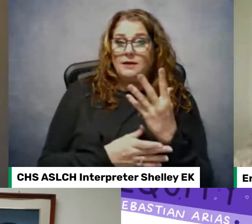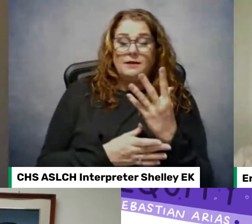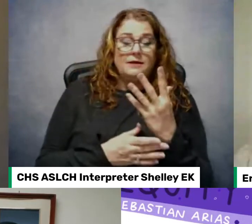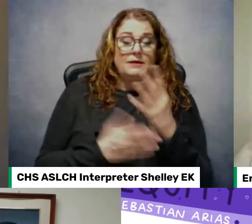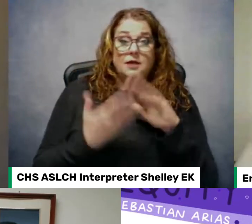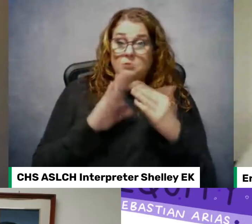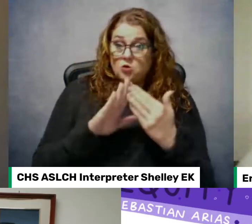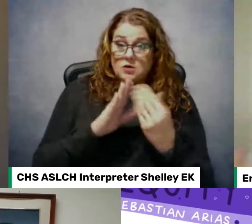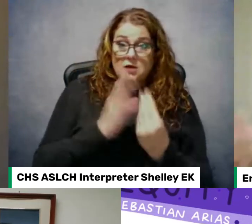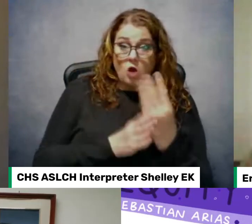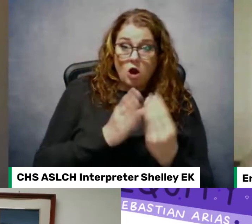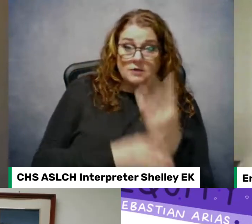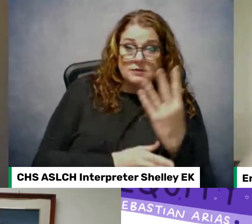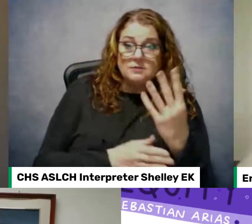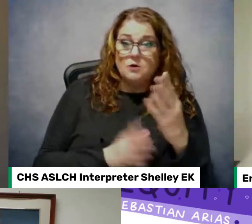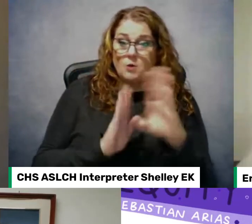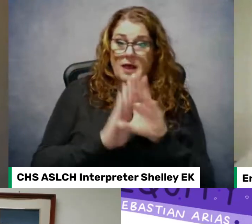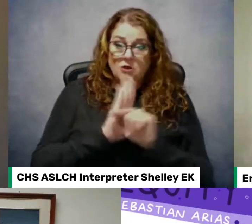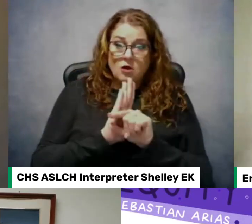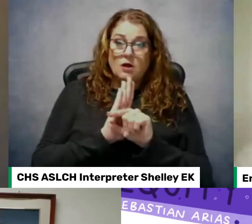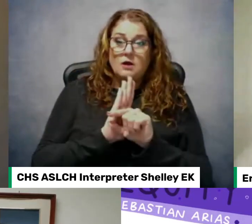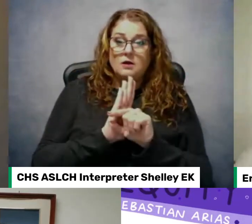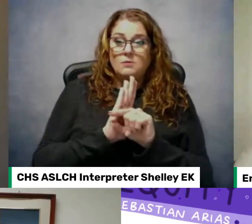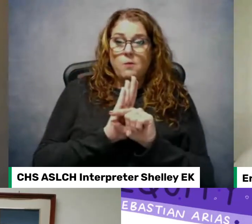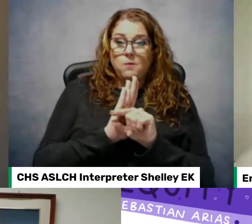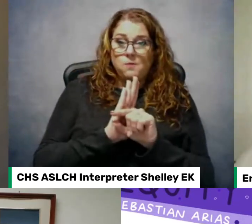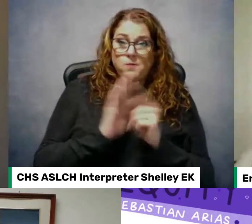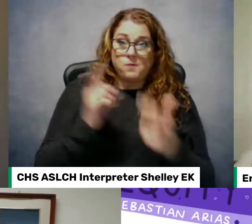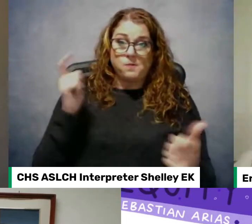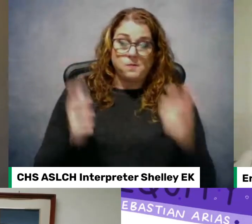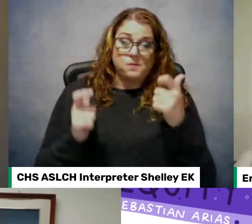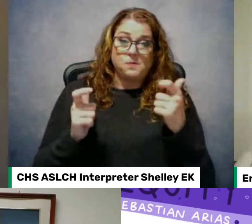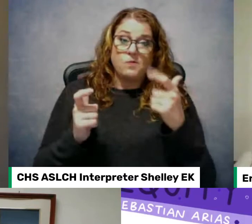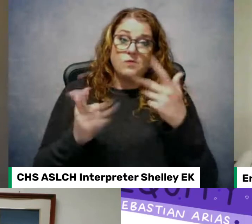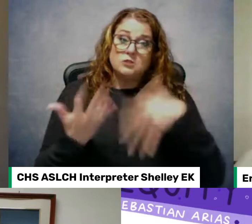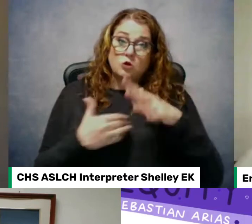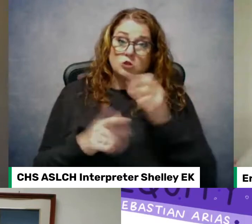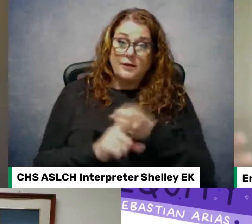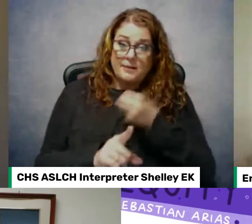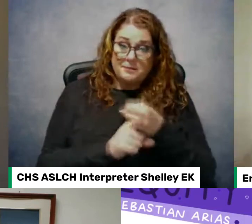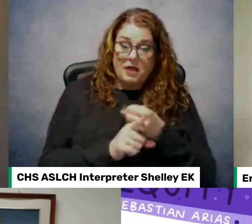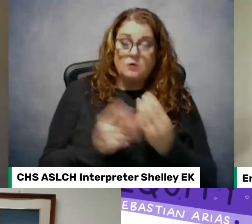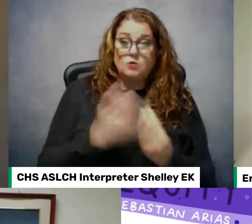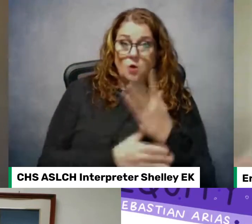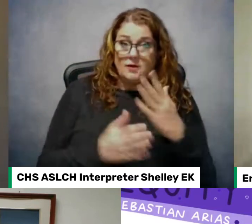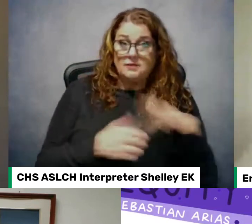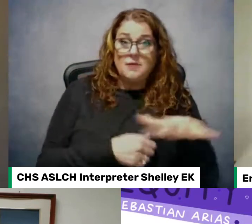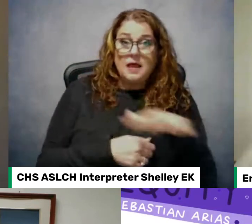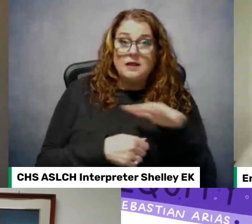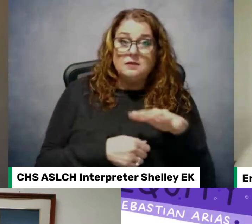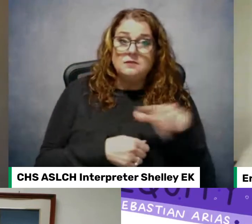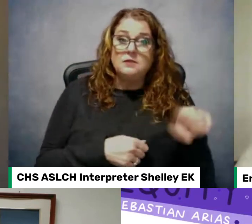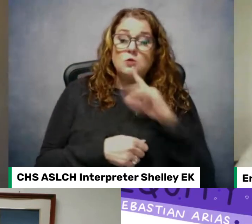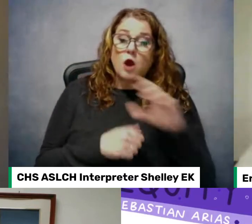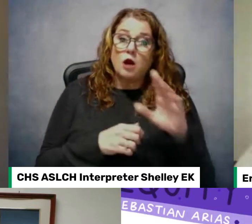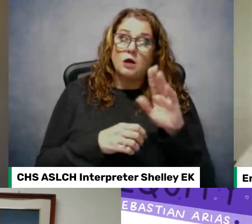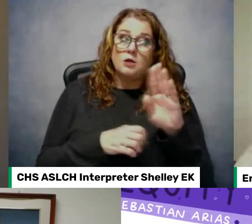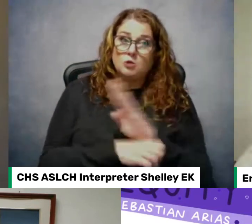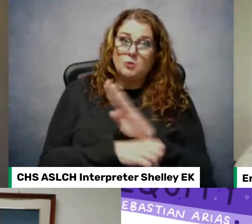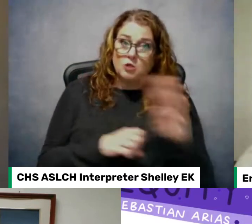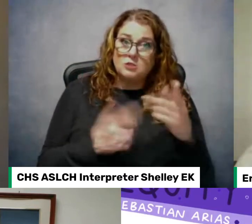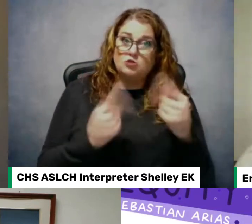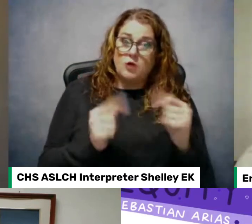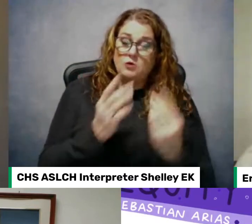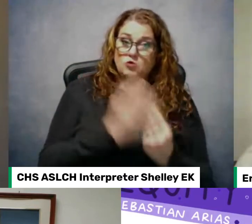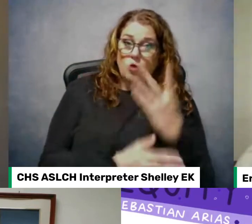community garden or backyard or community, a larger social impact growing space, or that you're commercially trying to